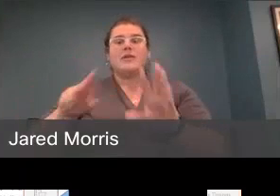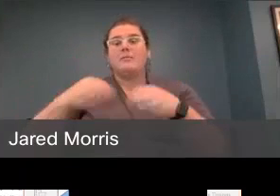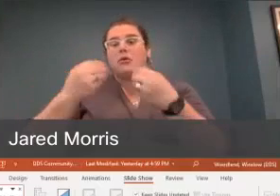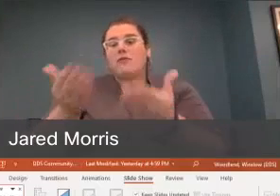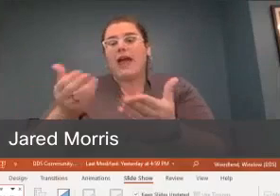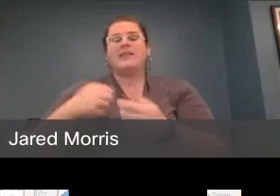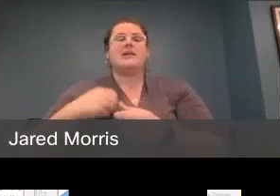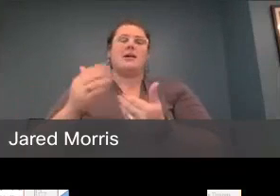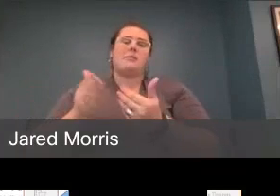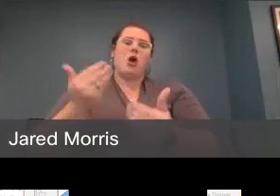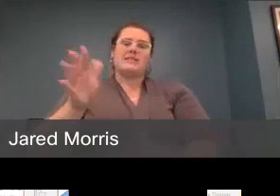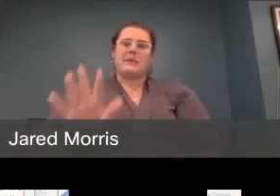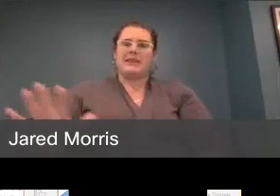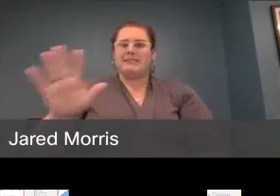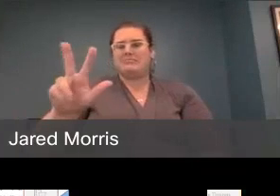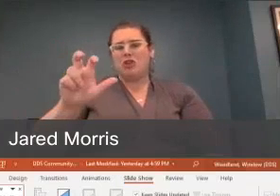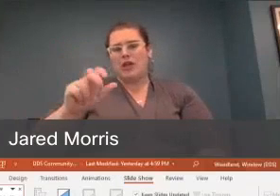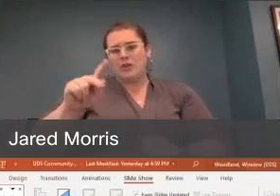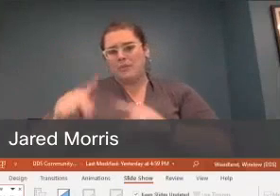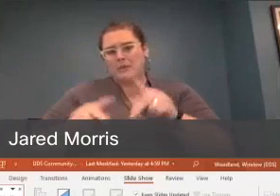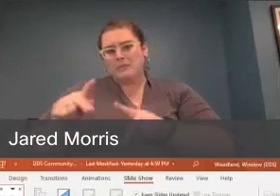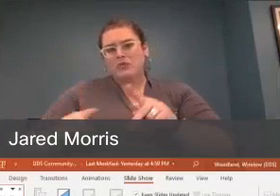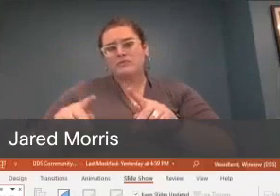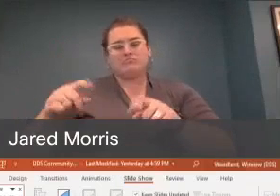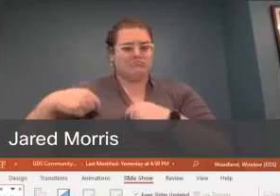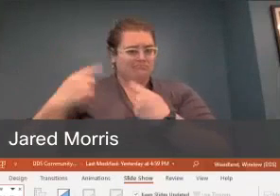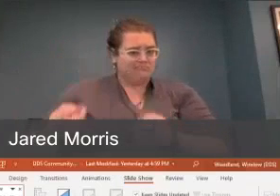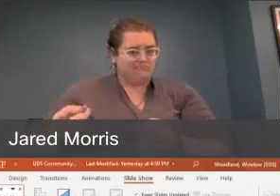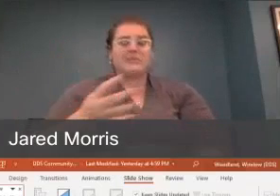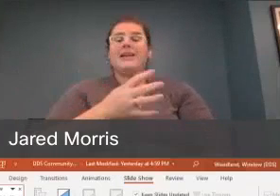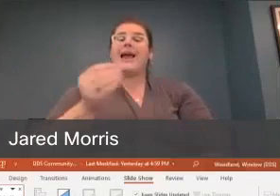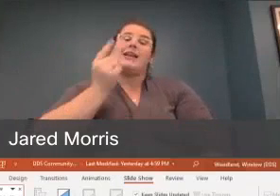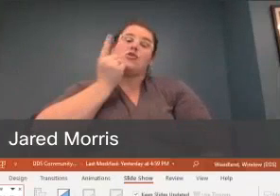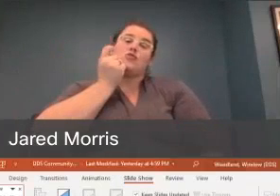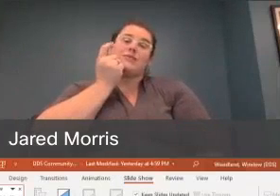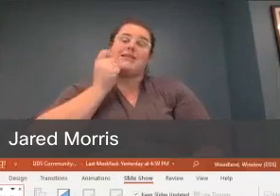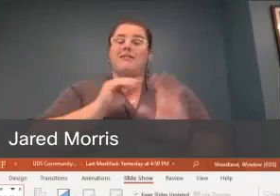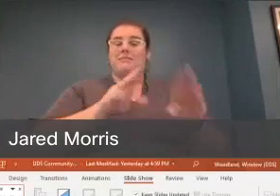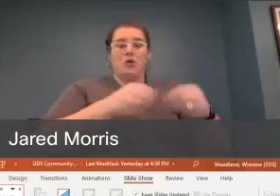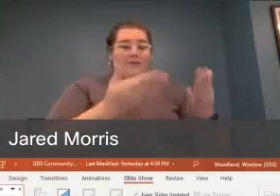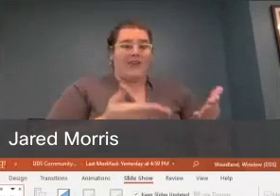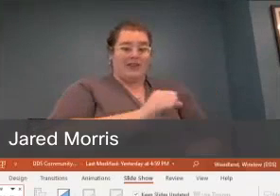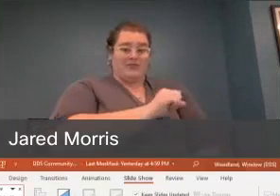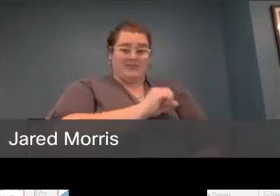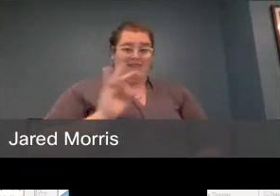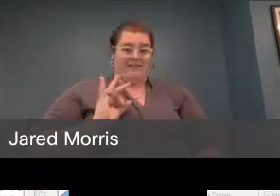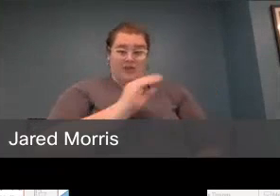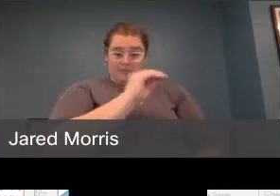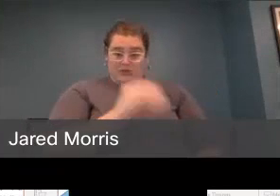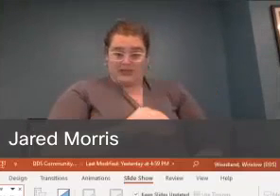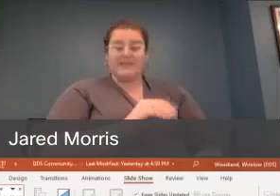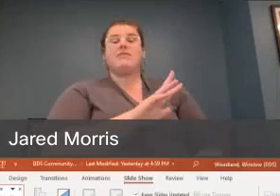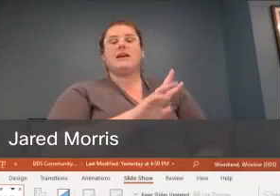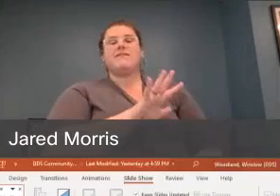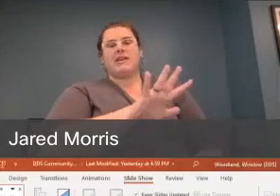people. And the latest, the previous provider staff percentages were 58%, and we're showing